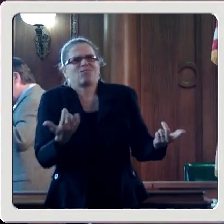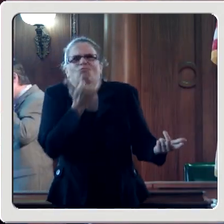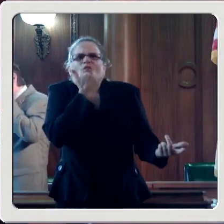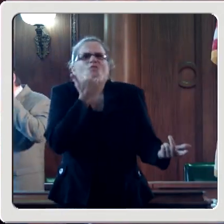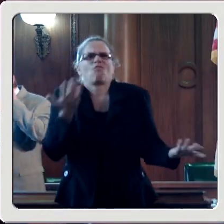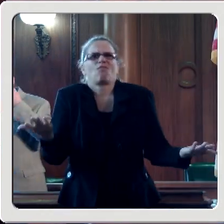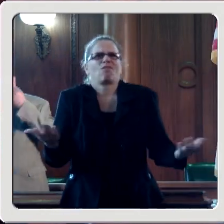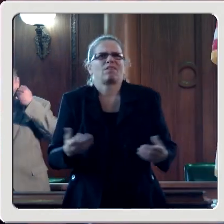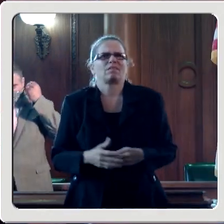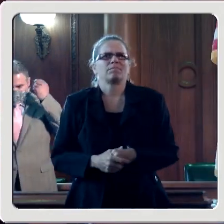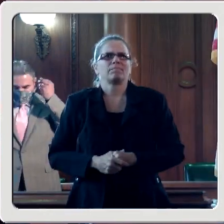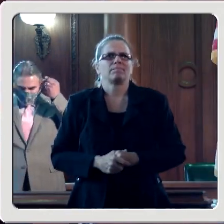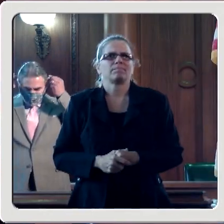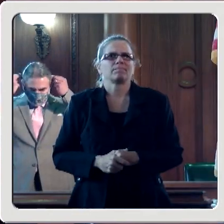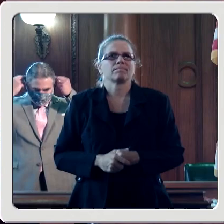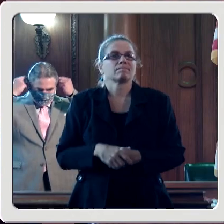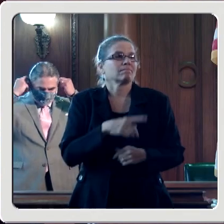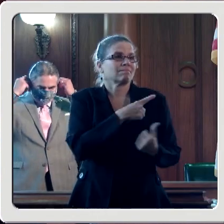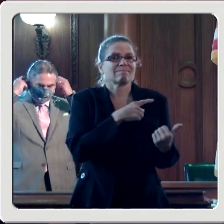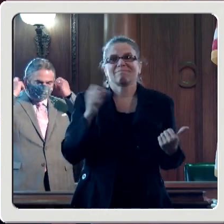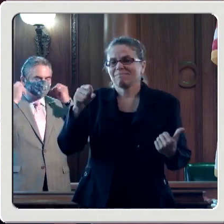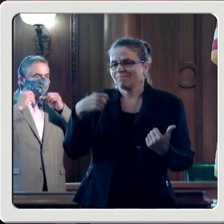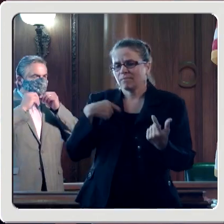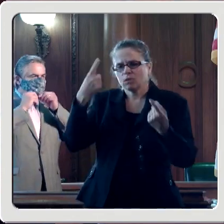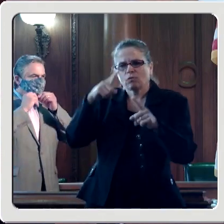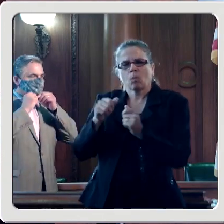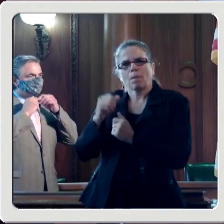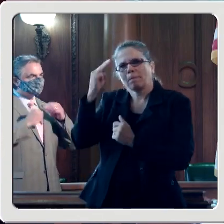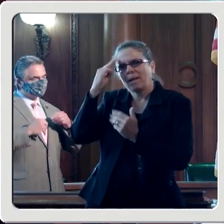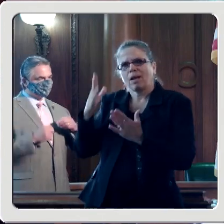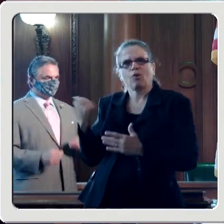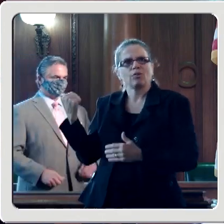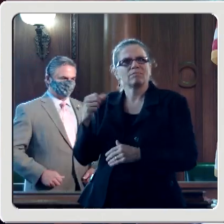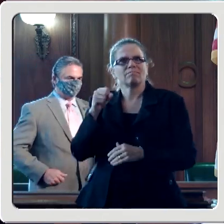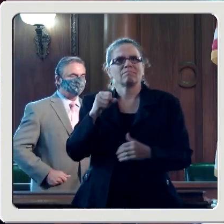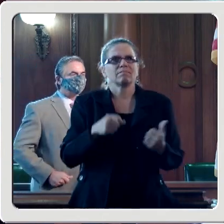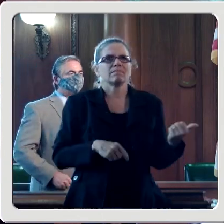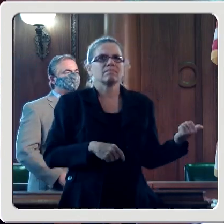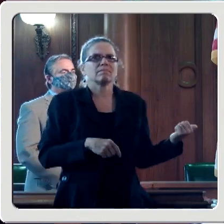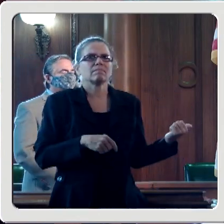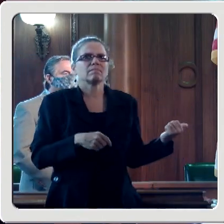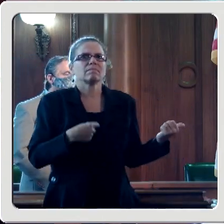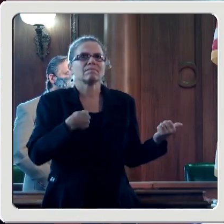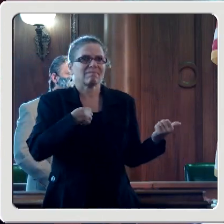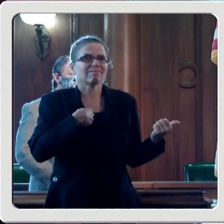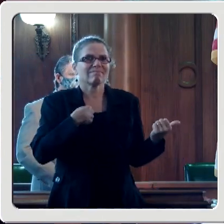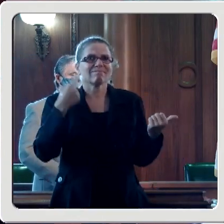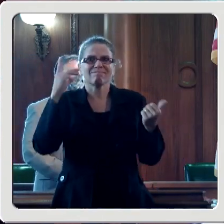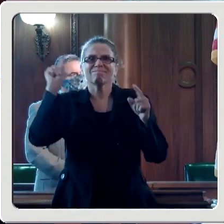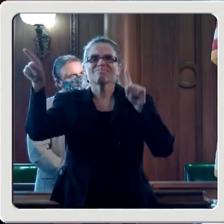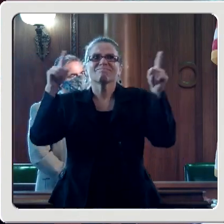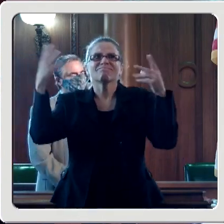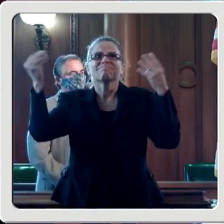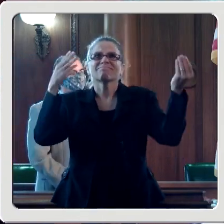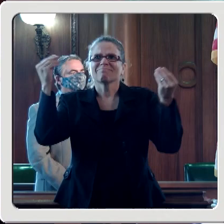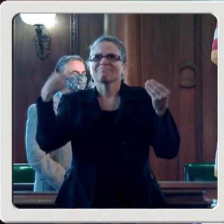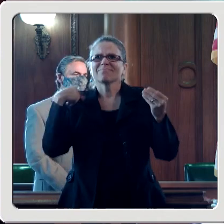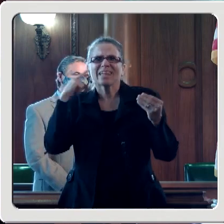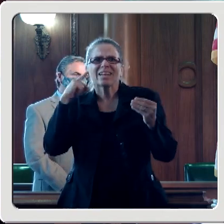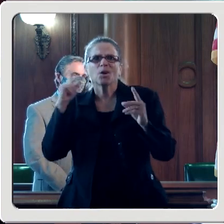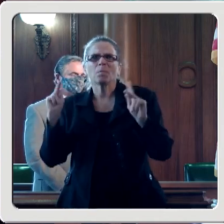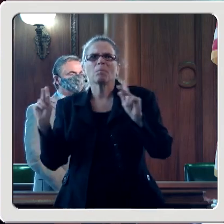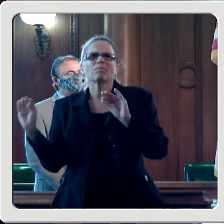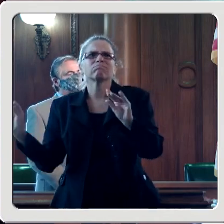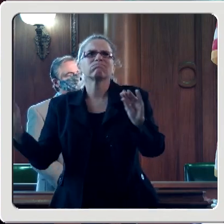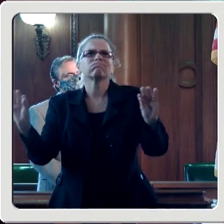I would agree with the mayor in that I get out in the community a lot, and from what I'm hearing at community meetings and people I run